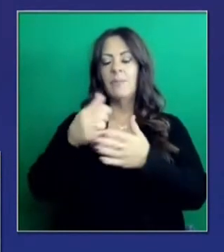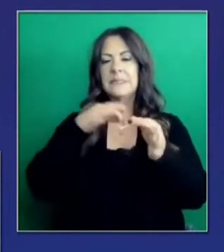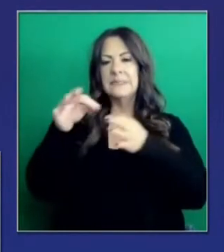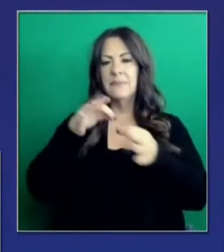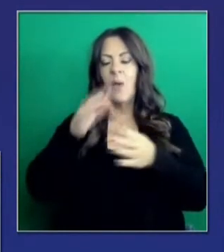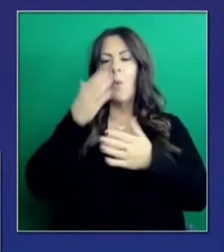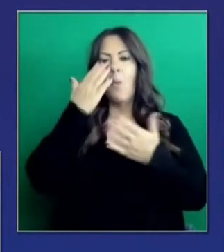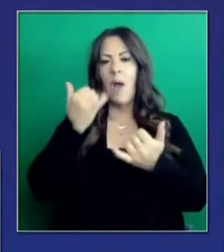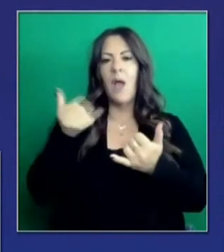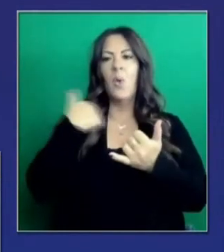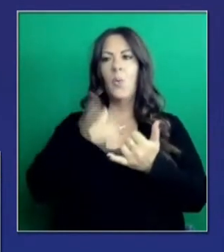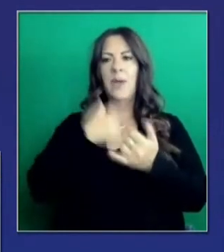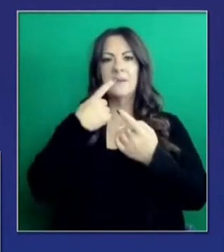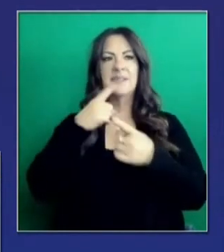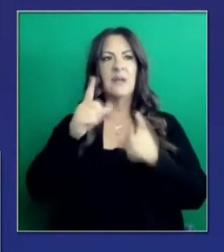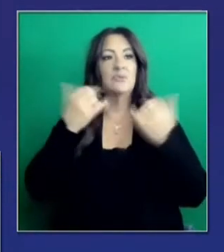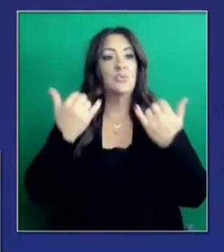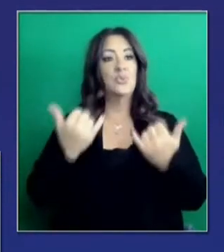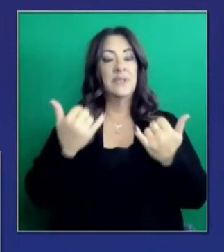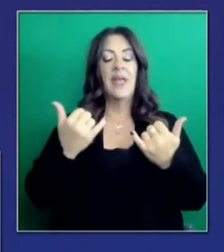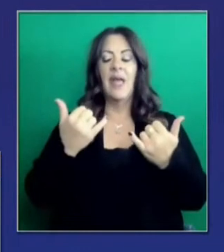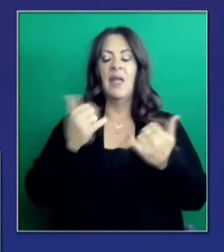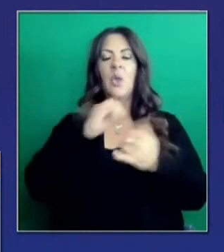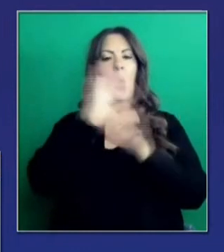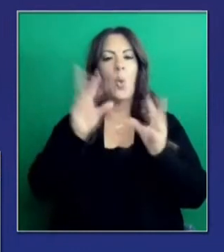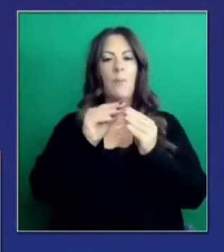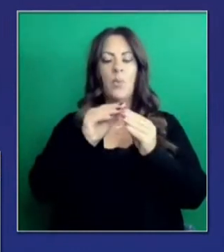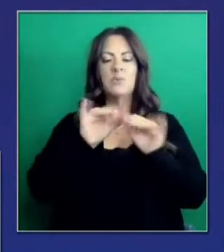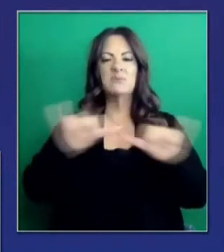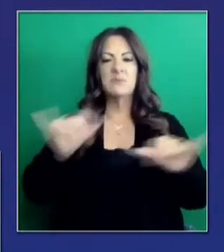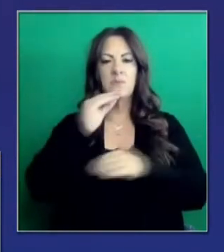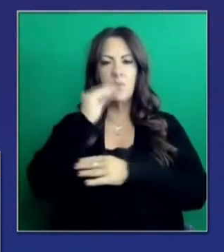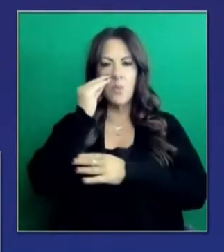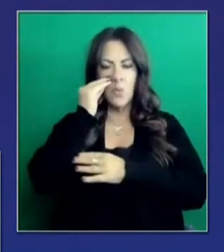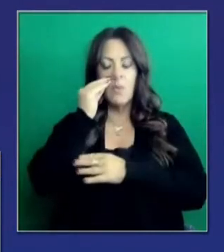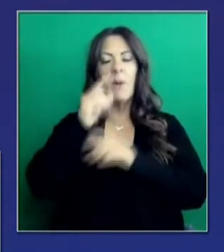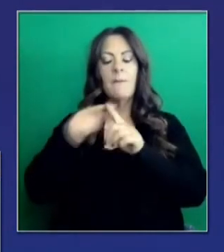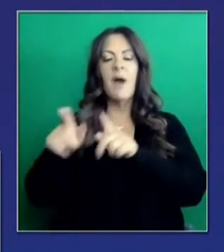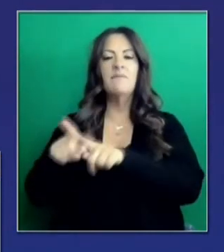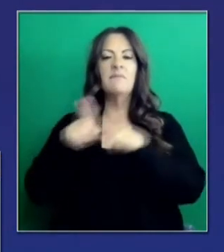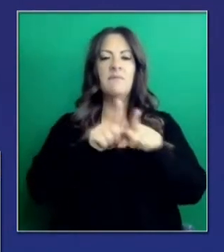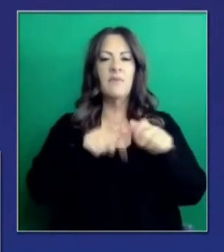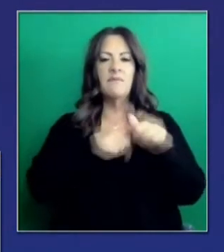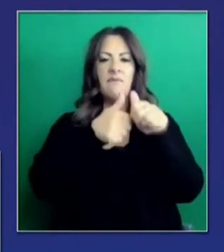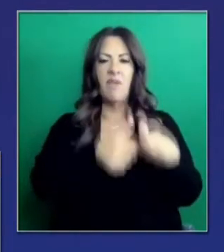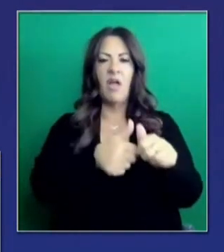are announcing here today. Here is the projection of capacity on February